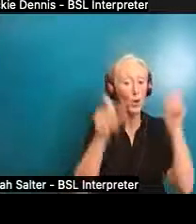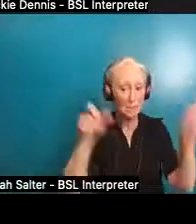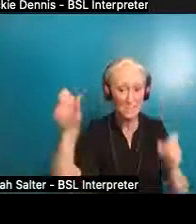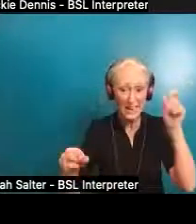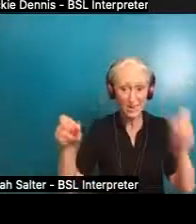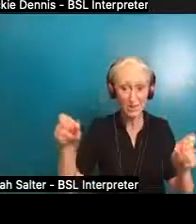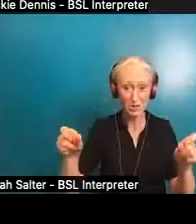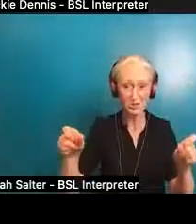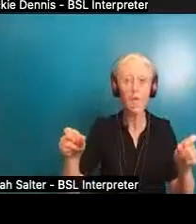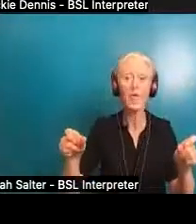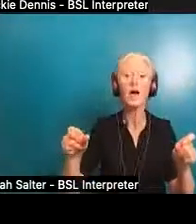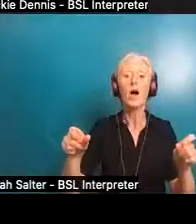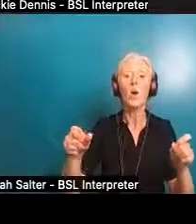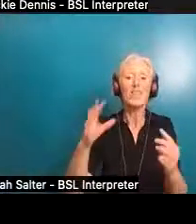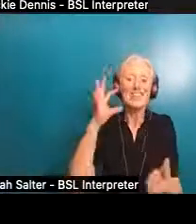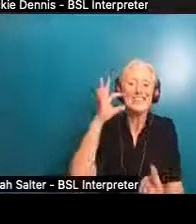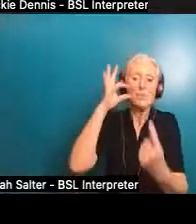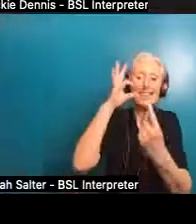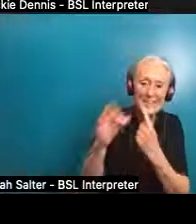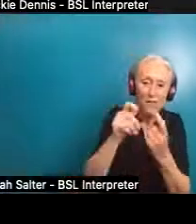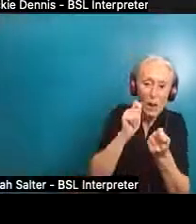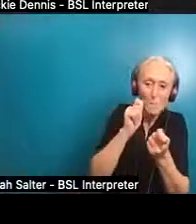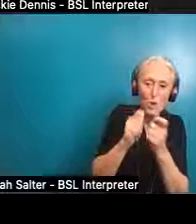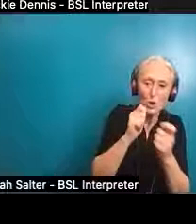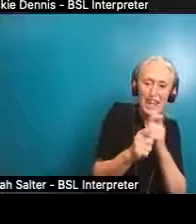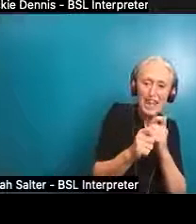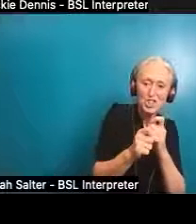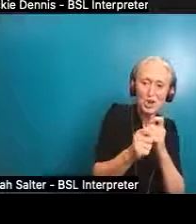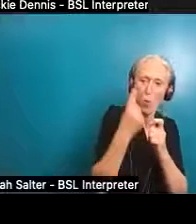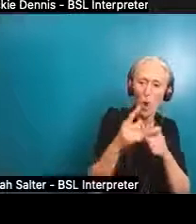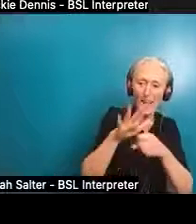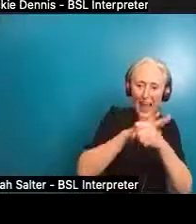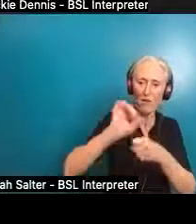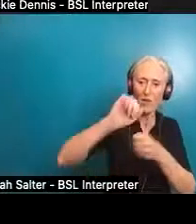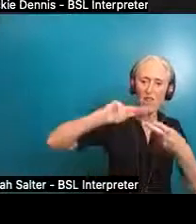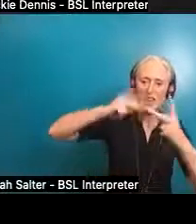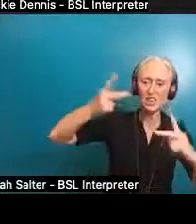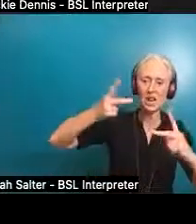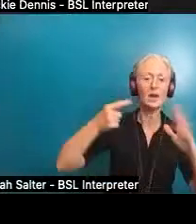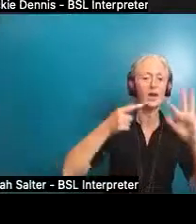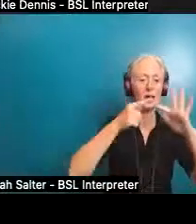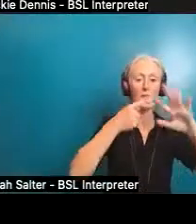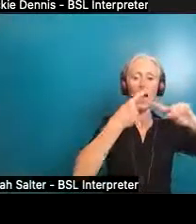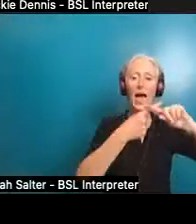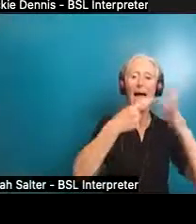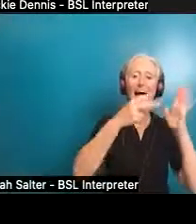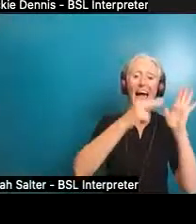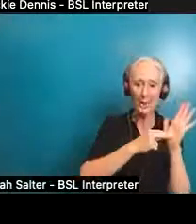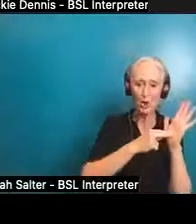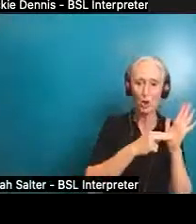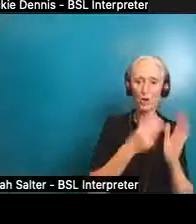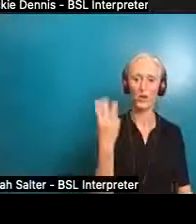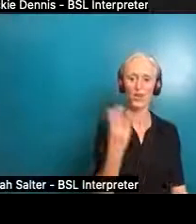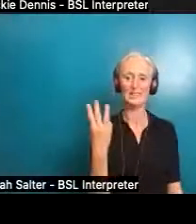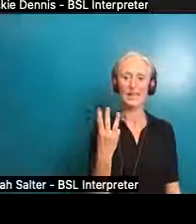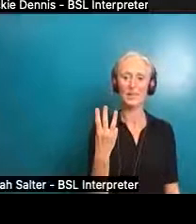mutation in a particular part of their gene, exon 13. Now, what happens with this